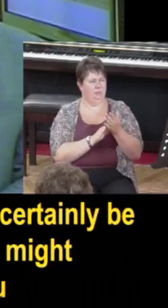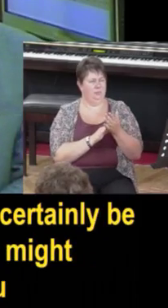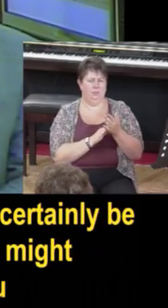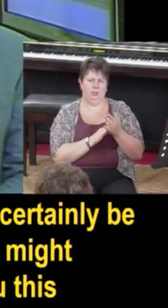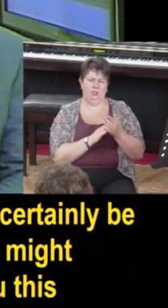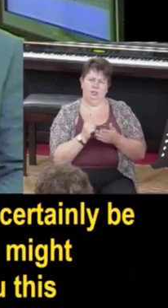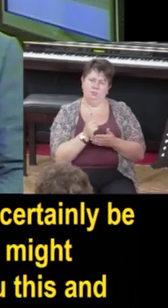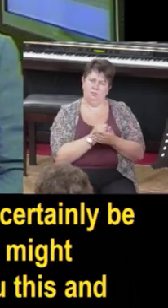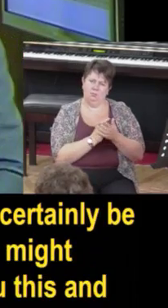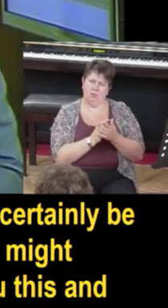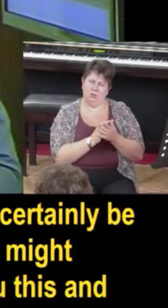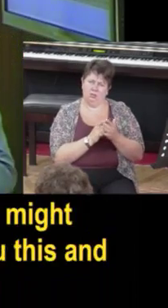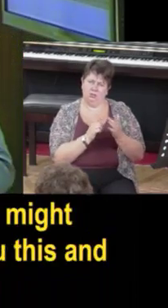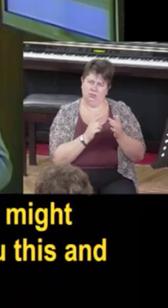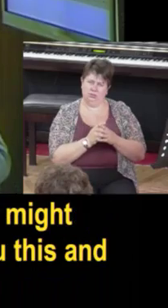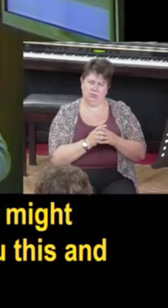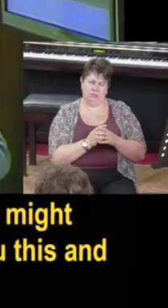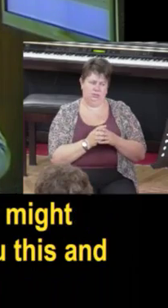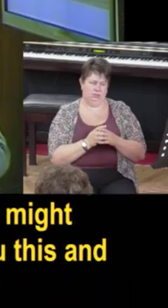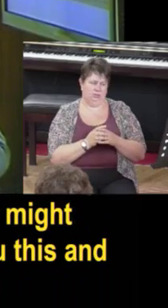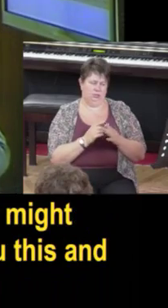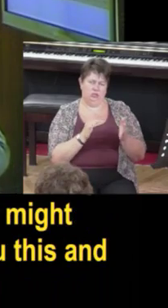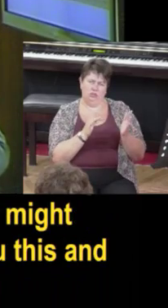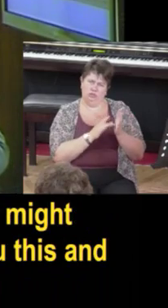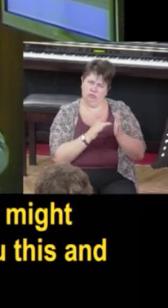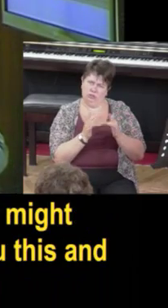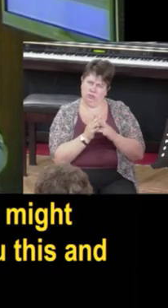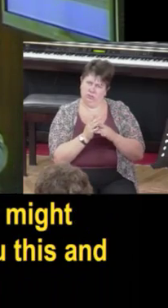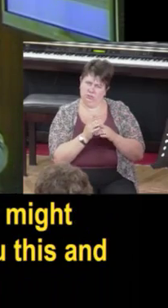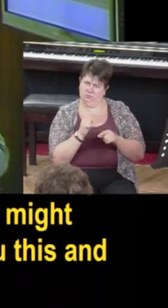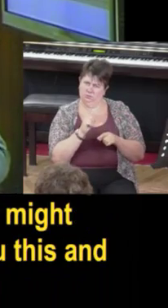we're following entitled Essential Jesus?